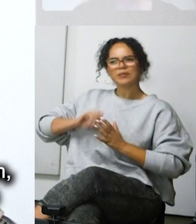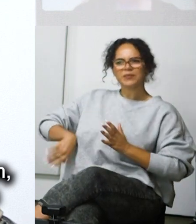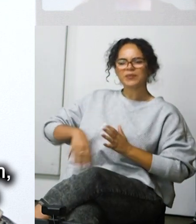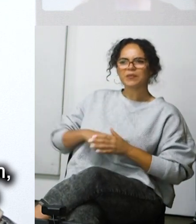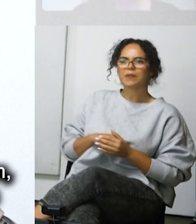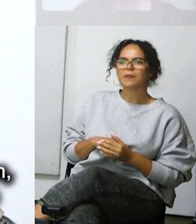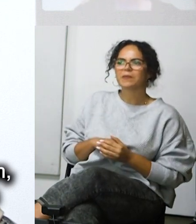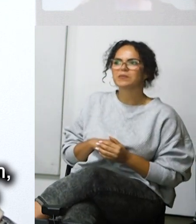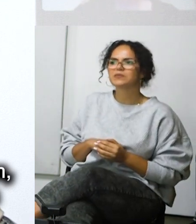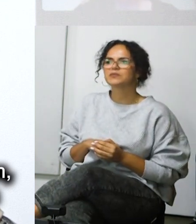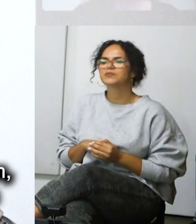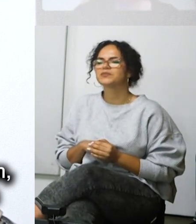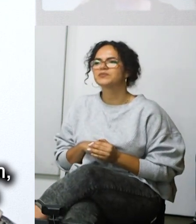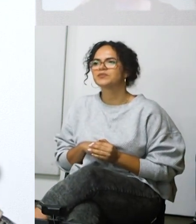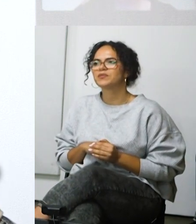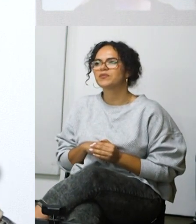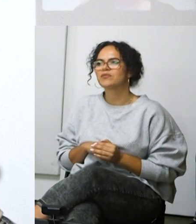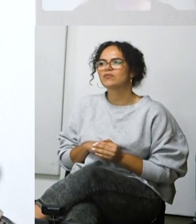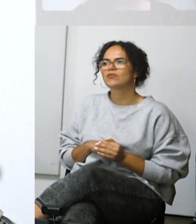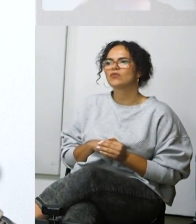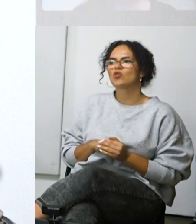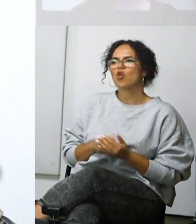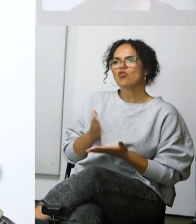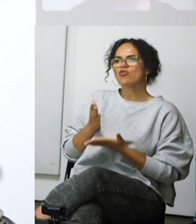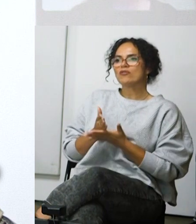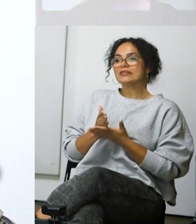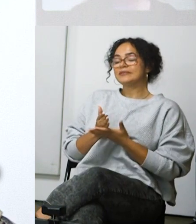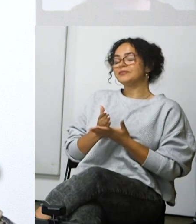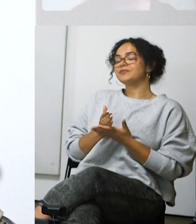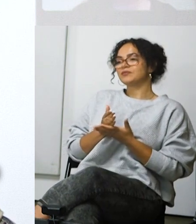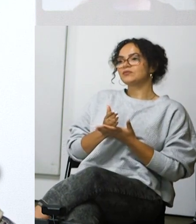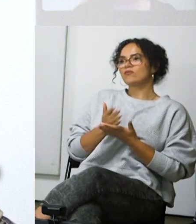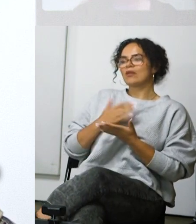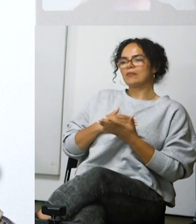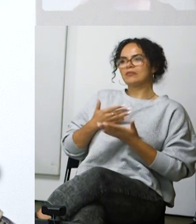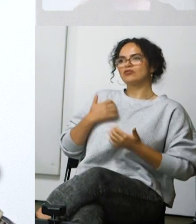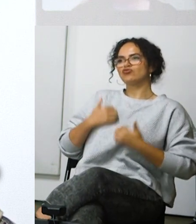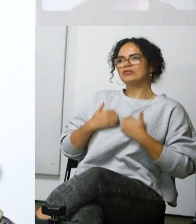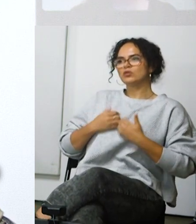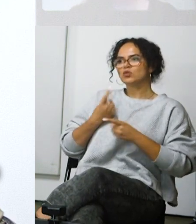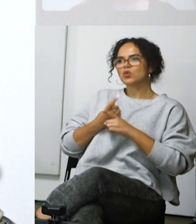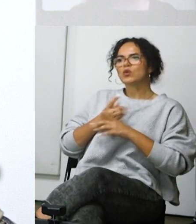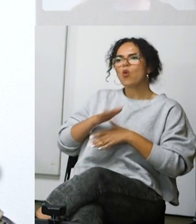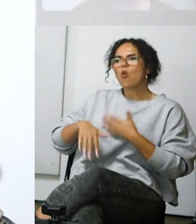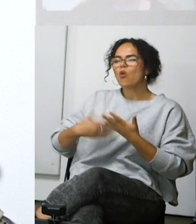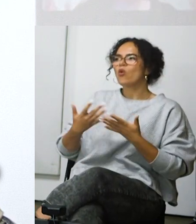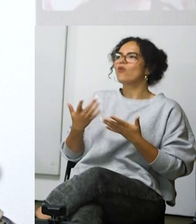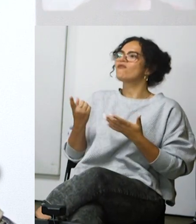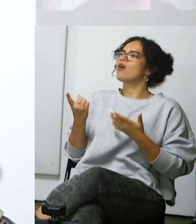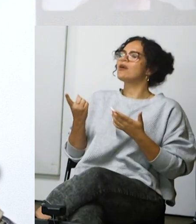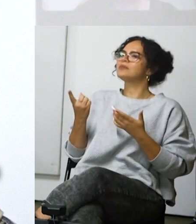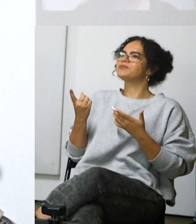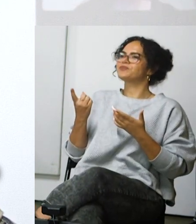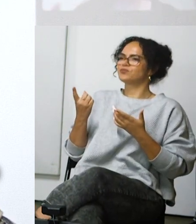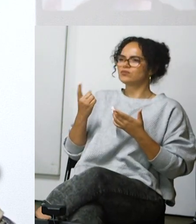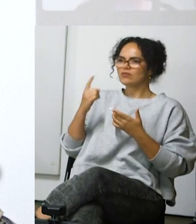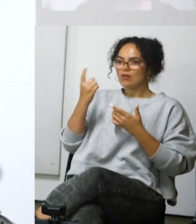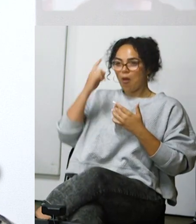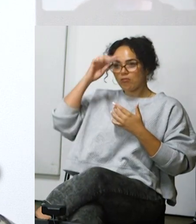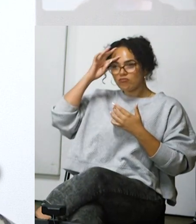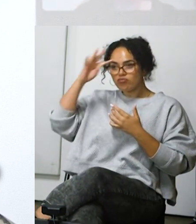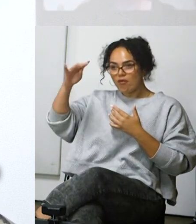autistic brains to focus intensely on one thing at a time. as opposed to kind of juggling